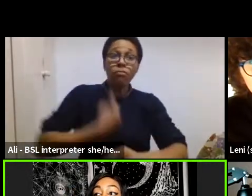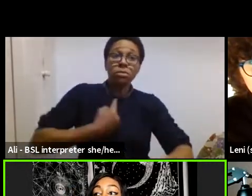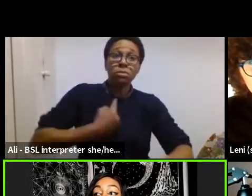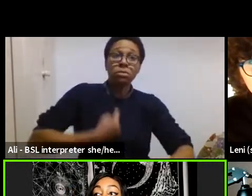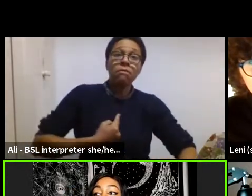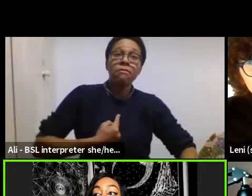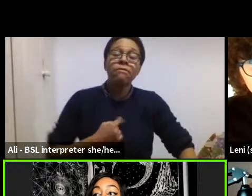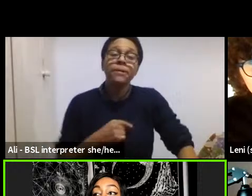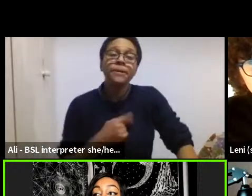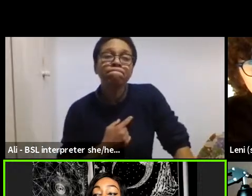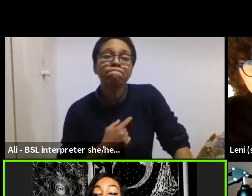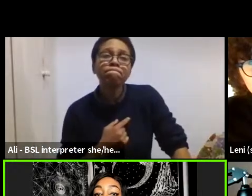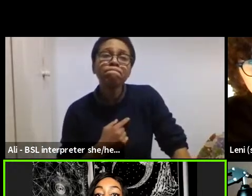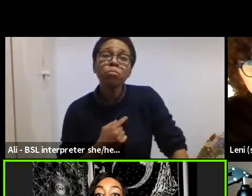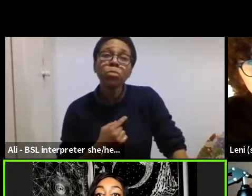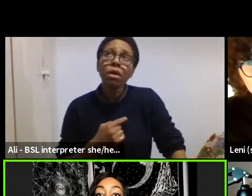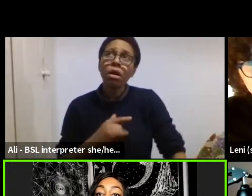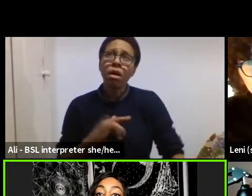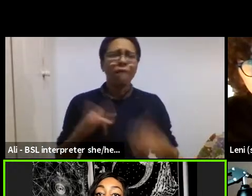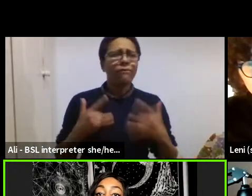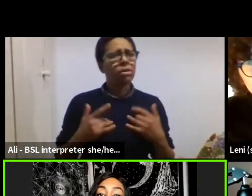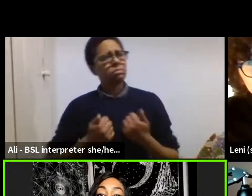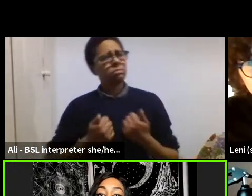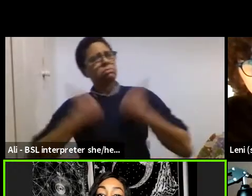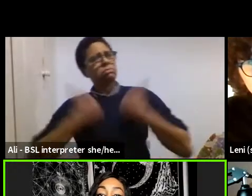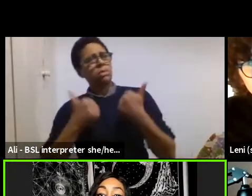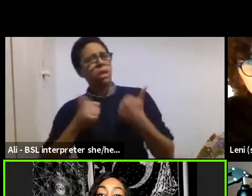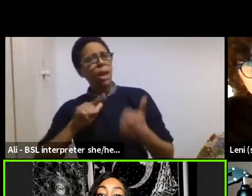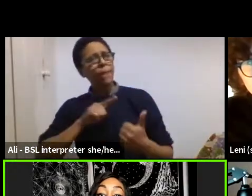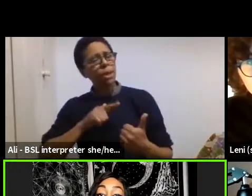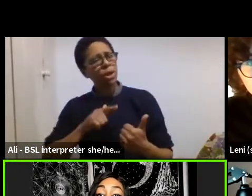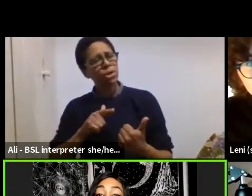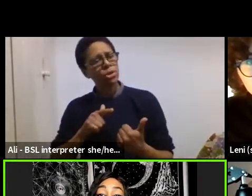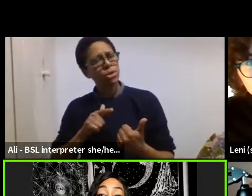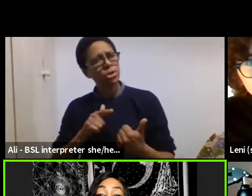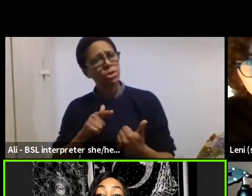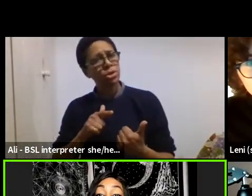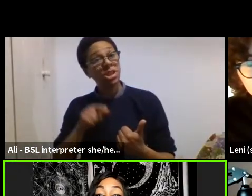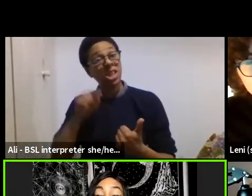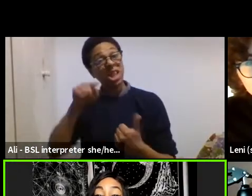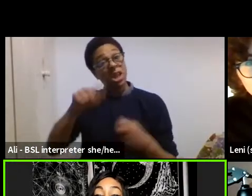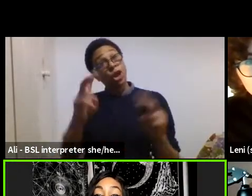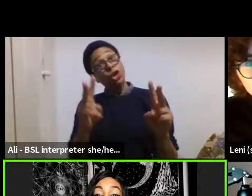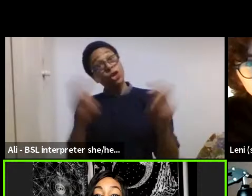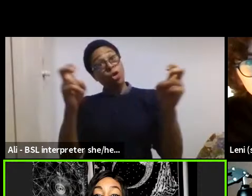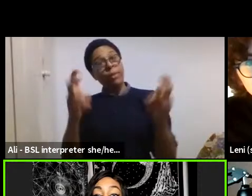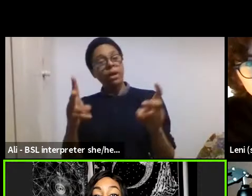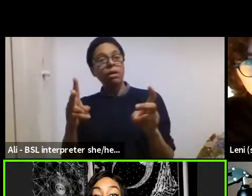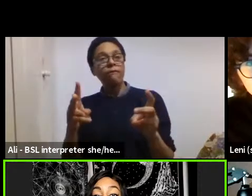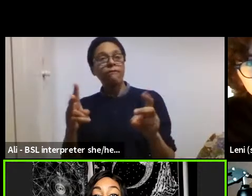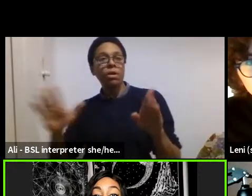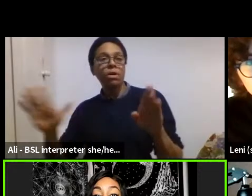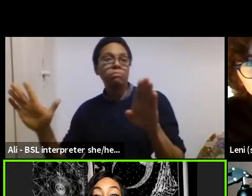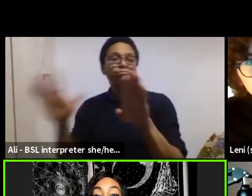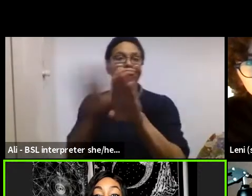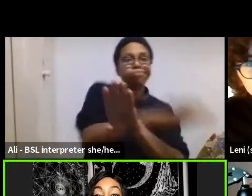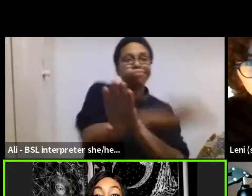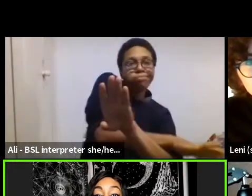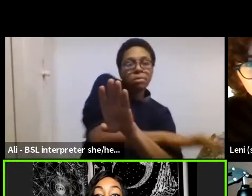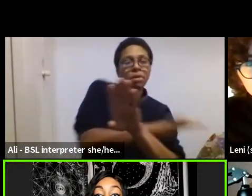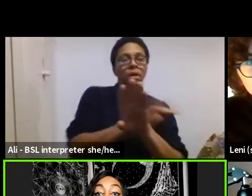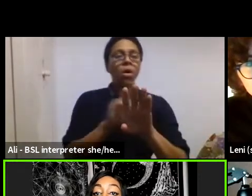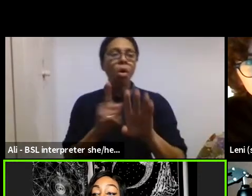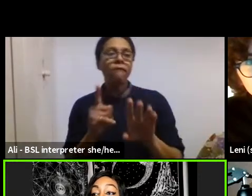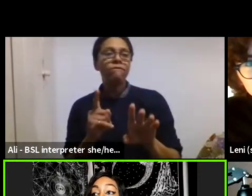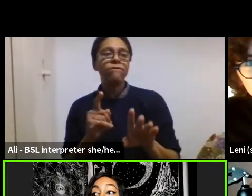it's good because it's kind of combating like the whitewashing of asexuality or just the whitewashing that you tend to get in the LGBTQ plus community